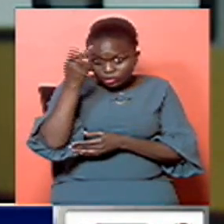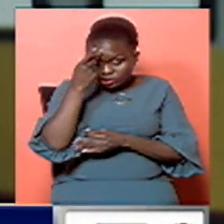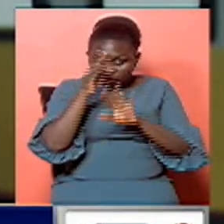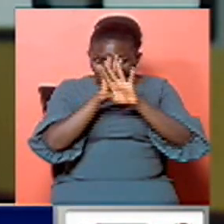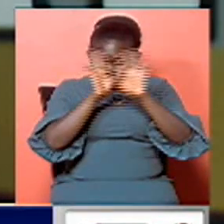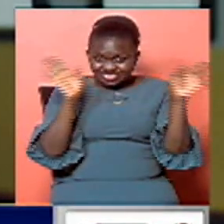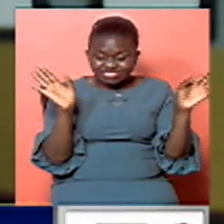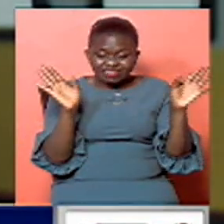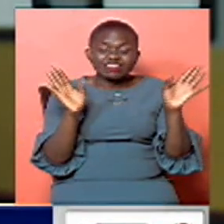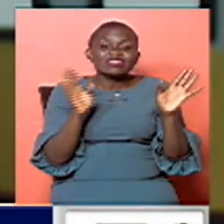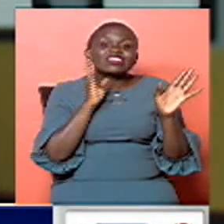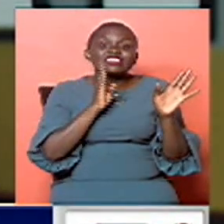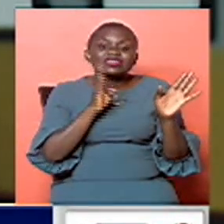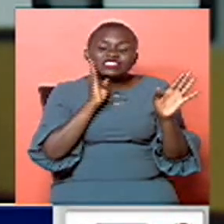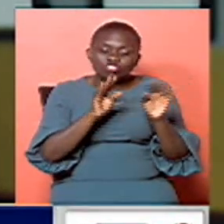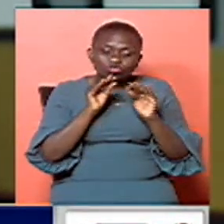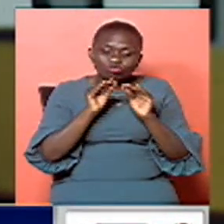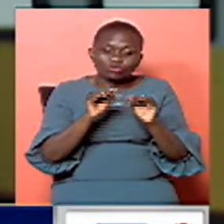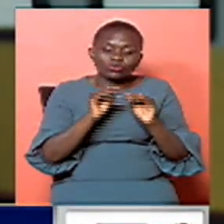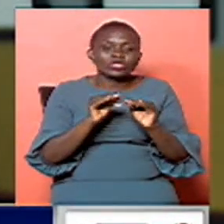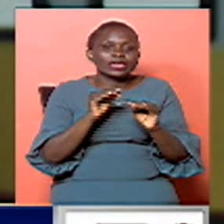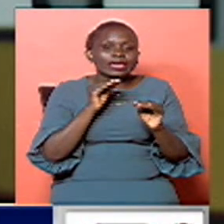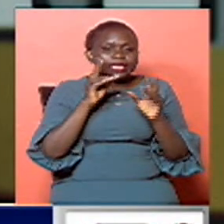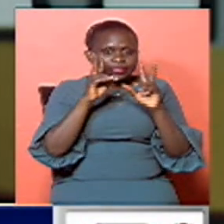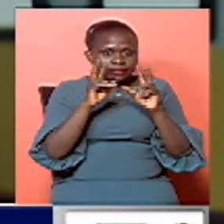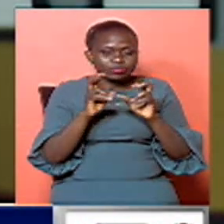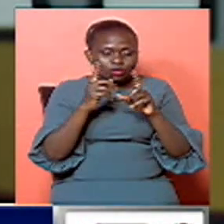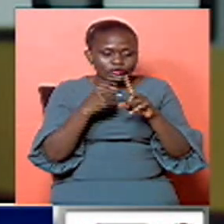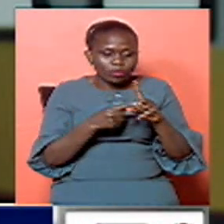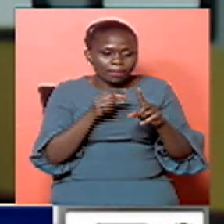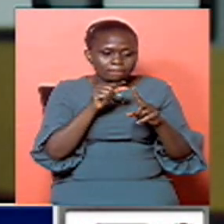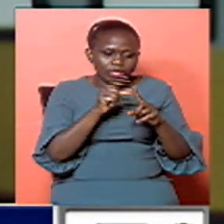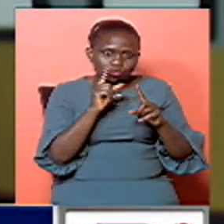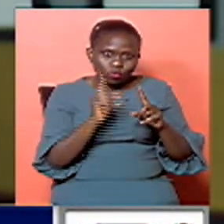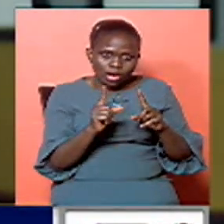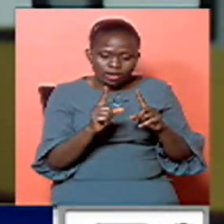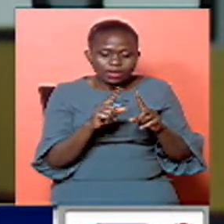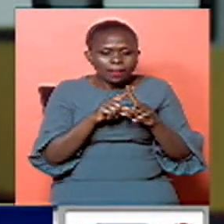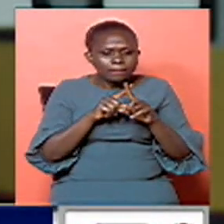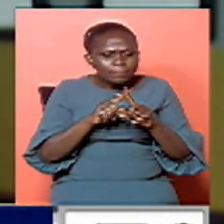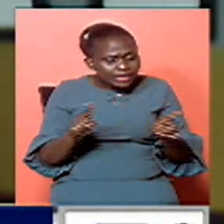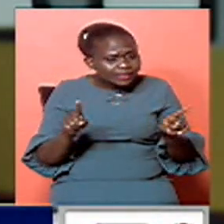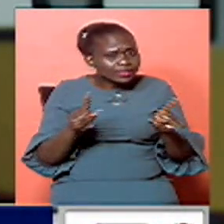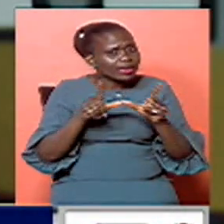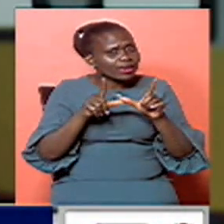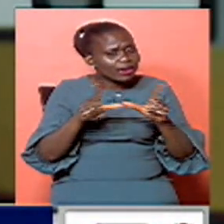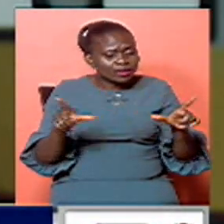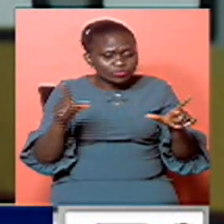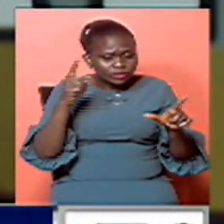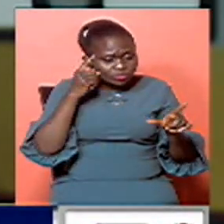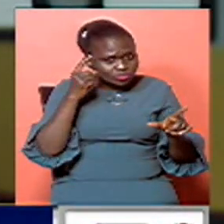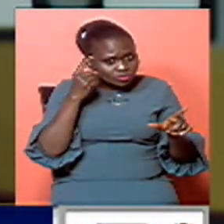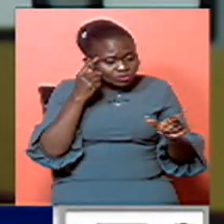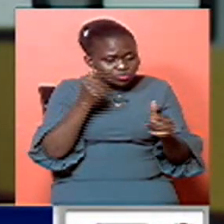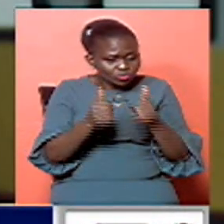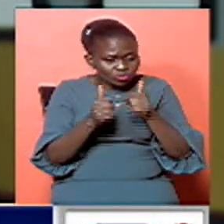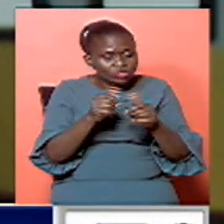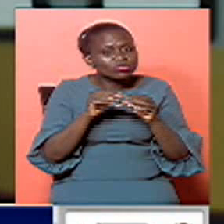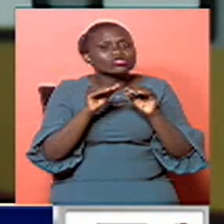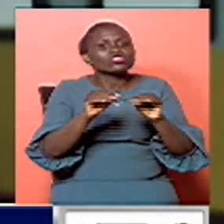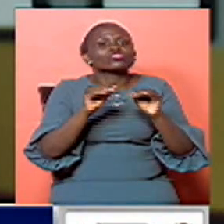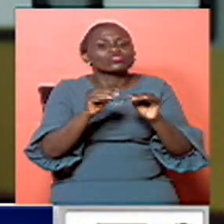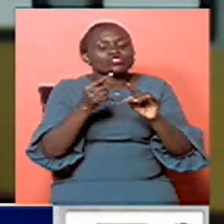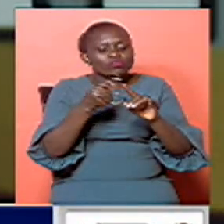English is taught as a subject right from P1, but a language that is familiar to you is used to teach